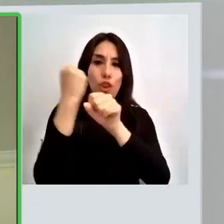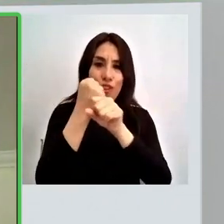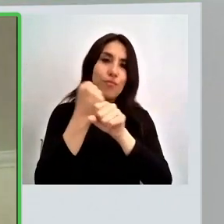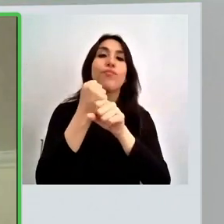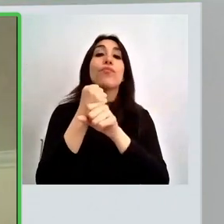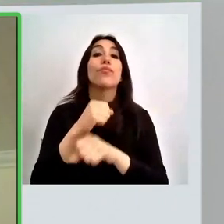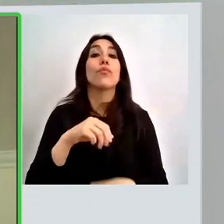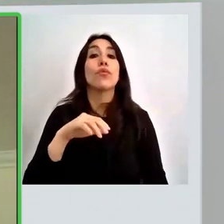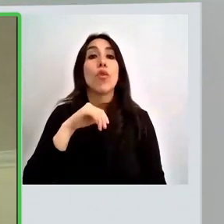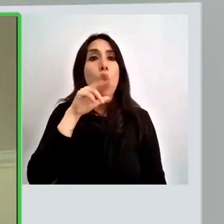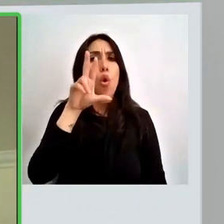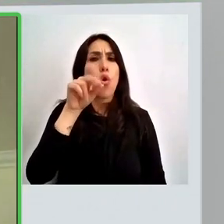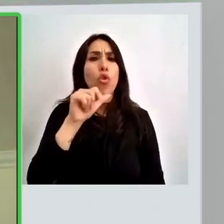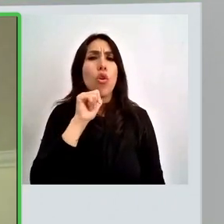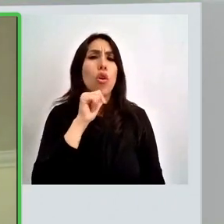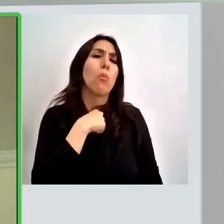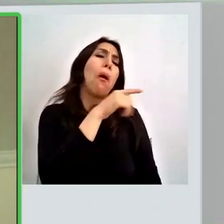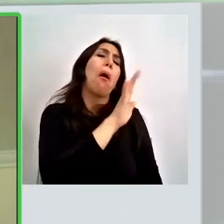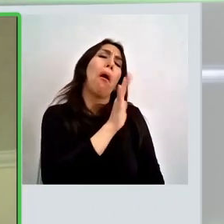be included